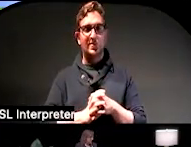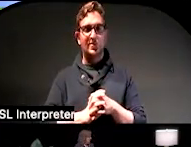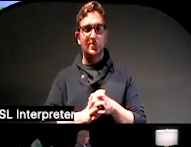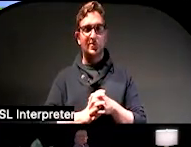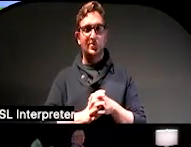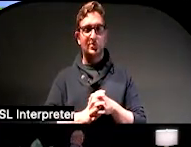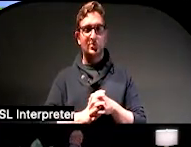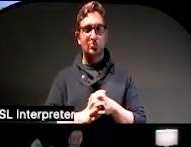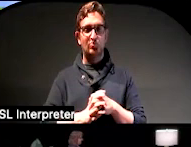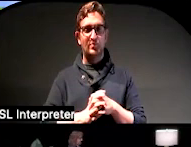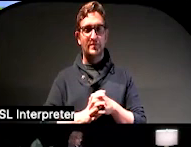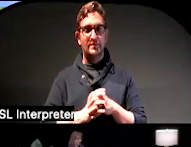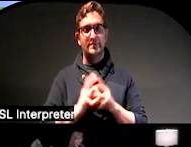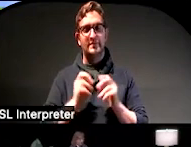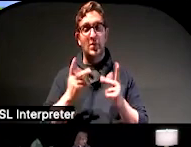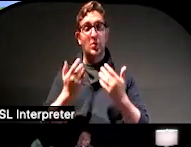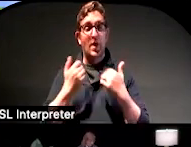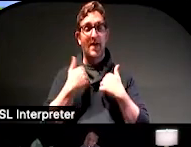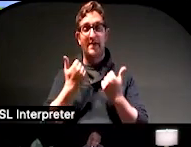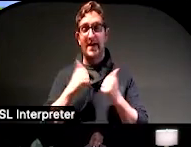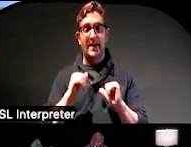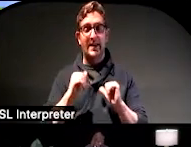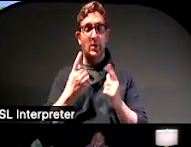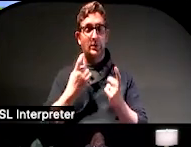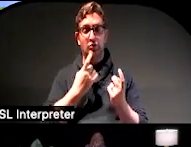Do we have any questions?